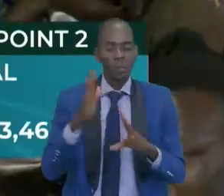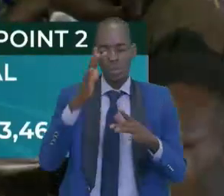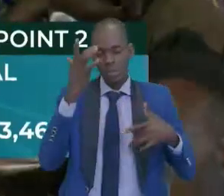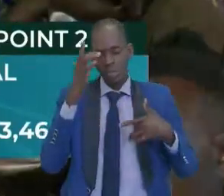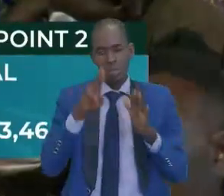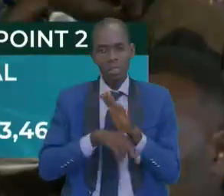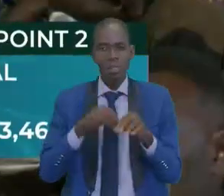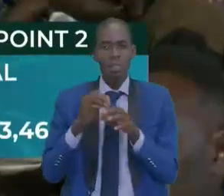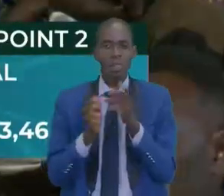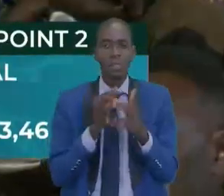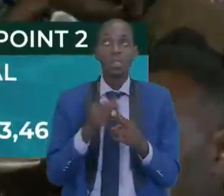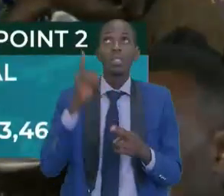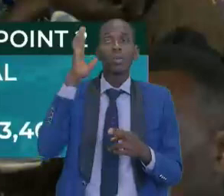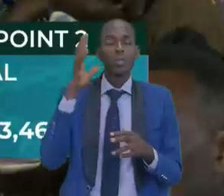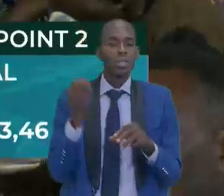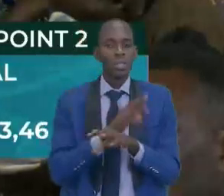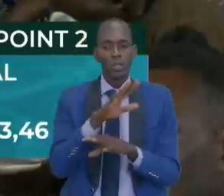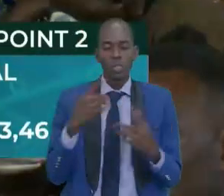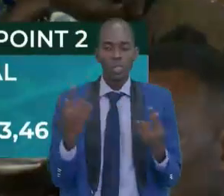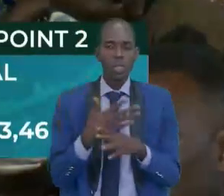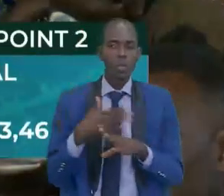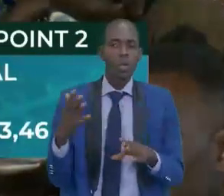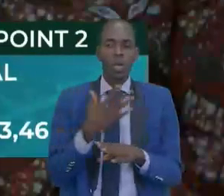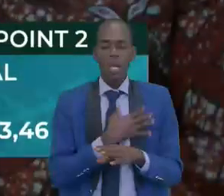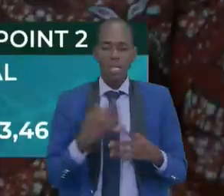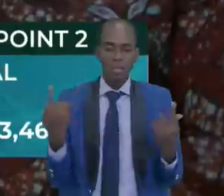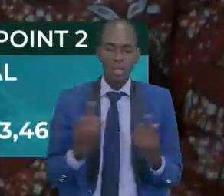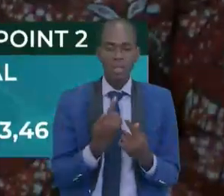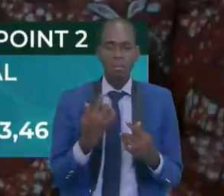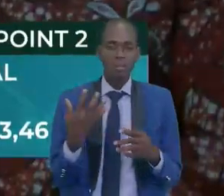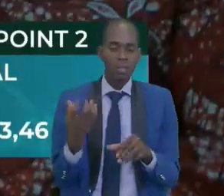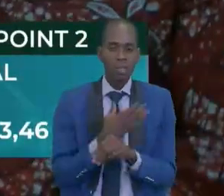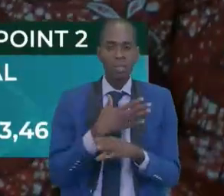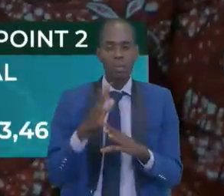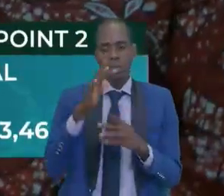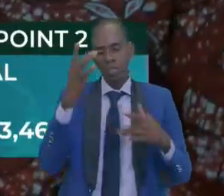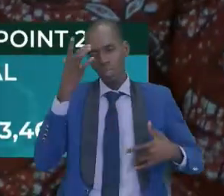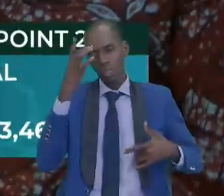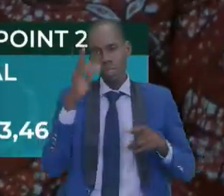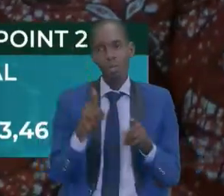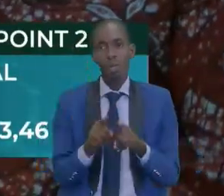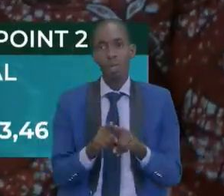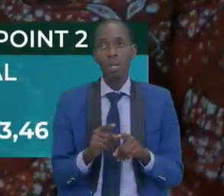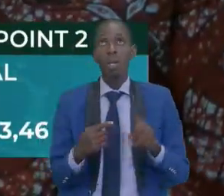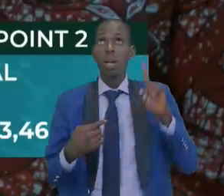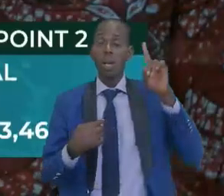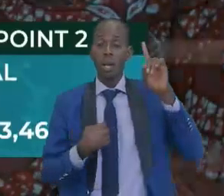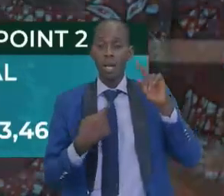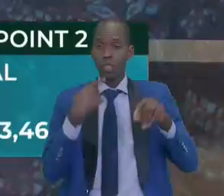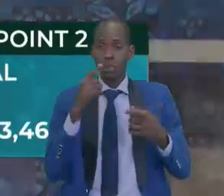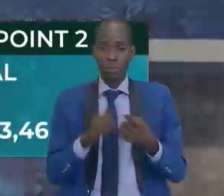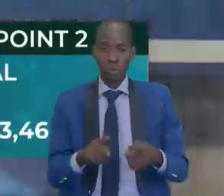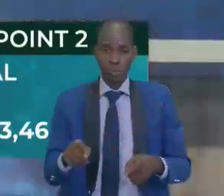He'll take your sin away, and then he'll take your sickness away. I say unto